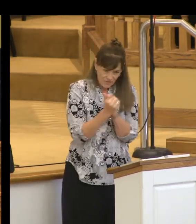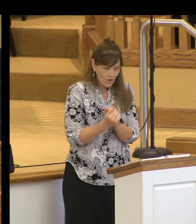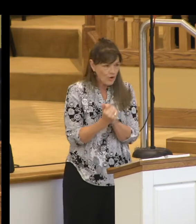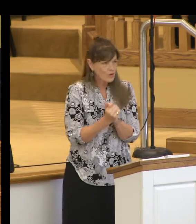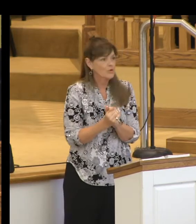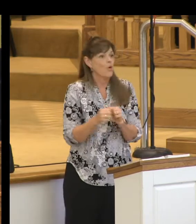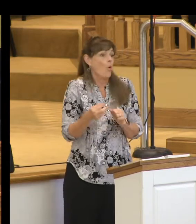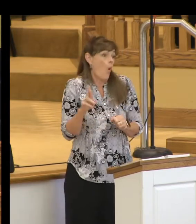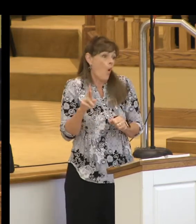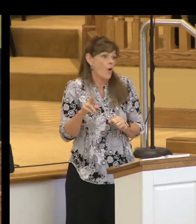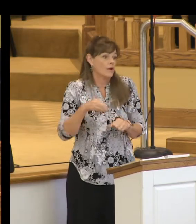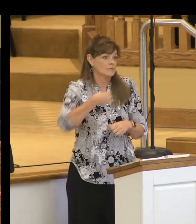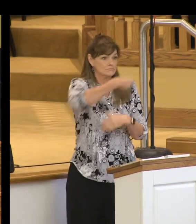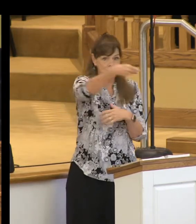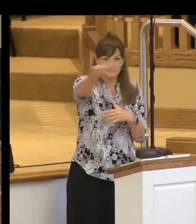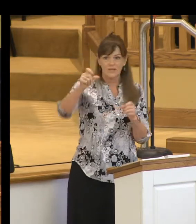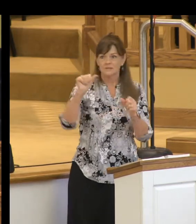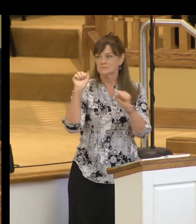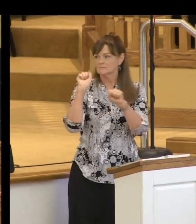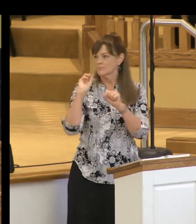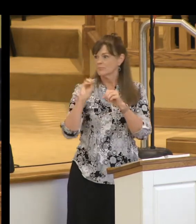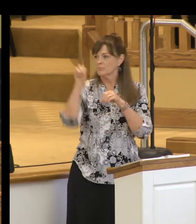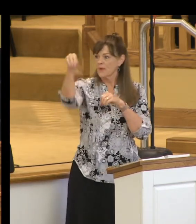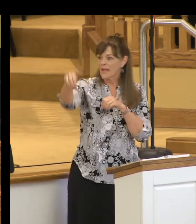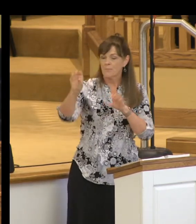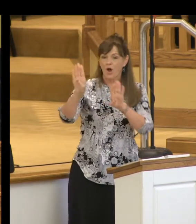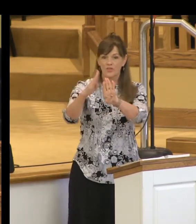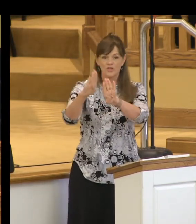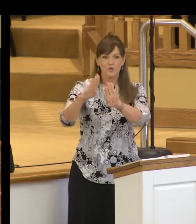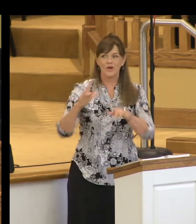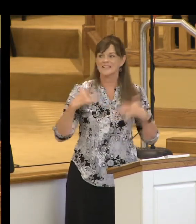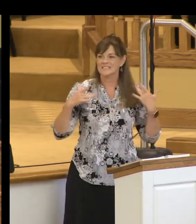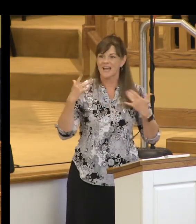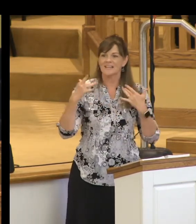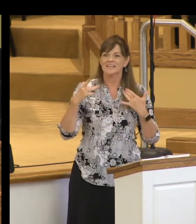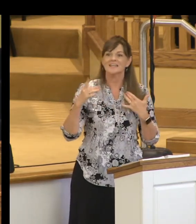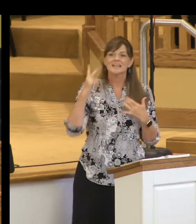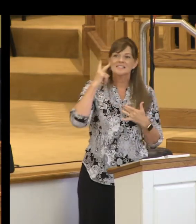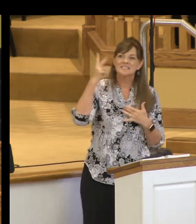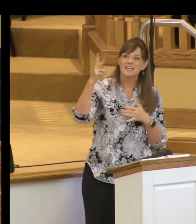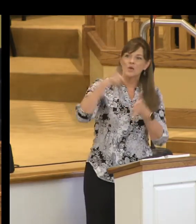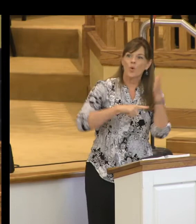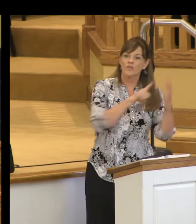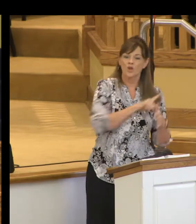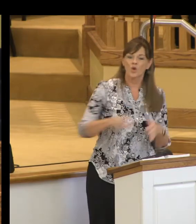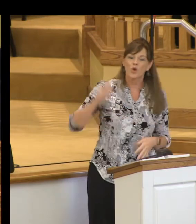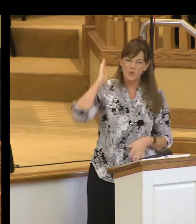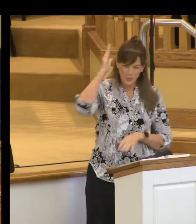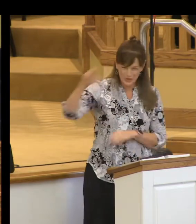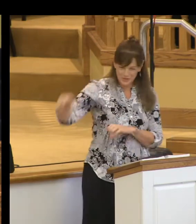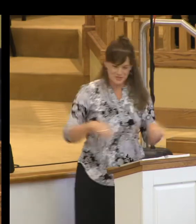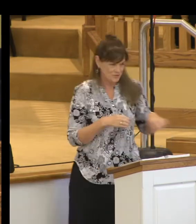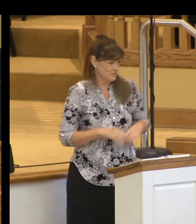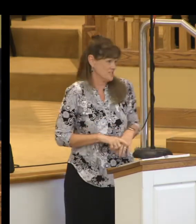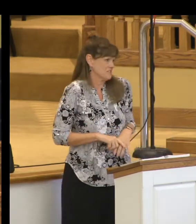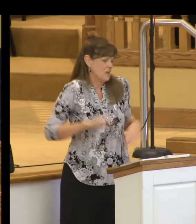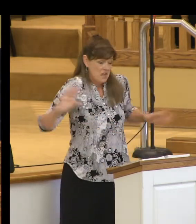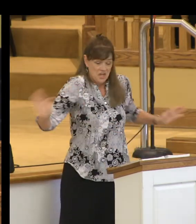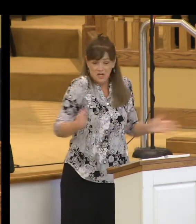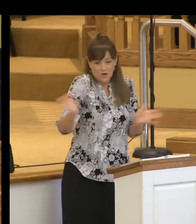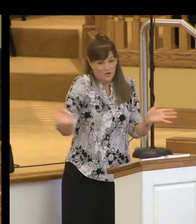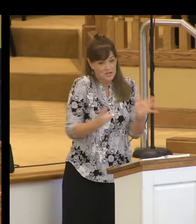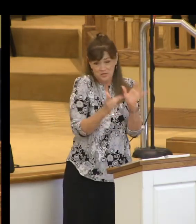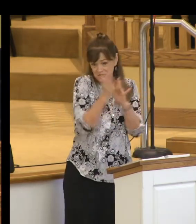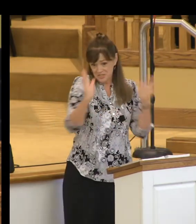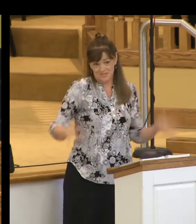us going out and putting them in the doors. And I'm excited to see what the Lord will do as we encourage Christians. Sometimes it's just encourage a Christian that gets a